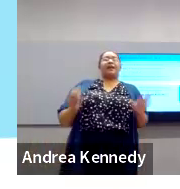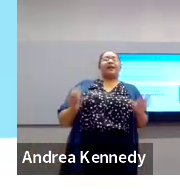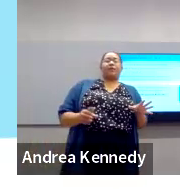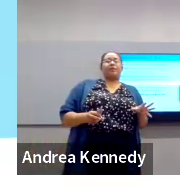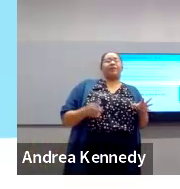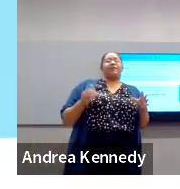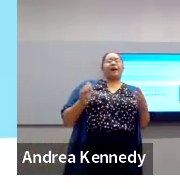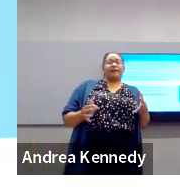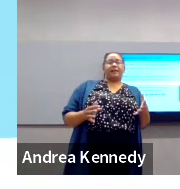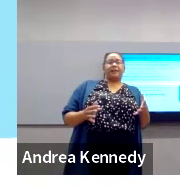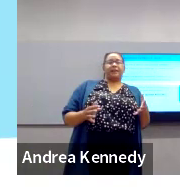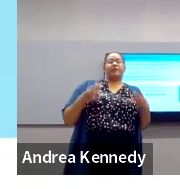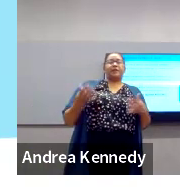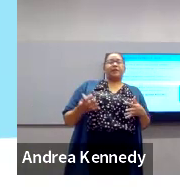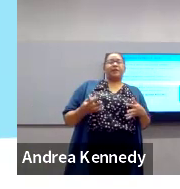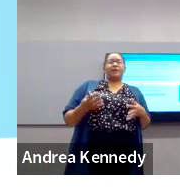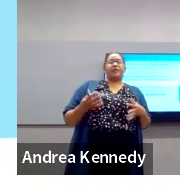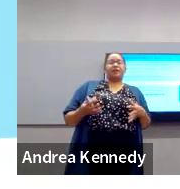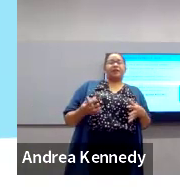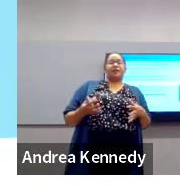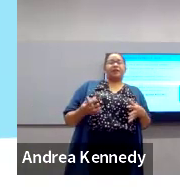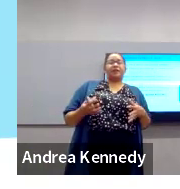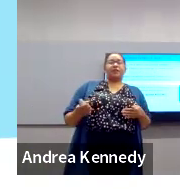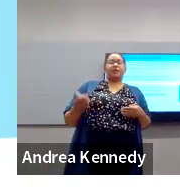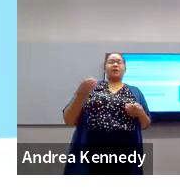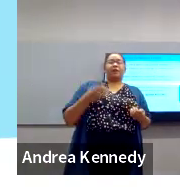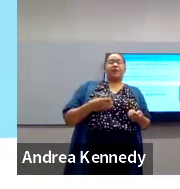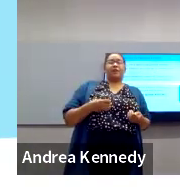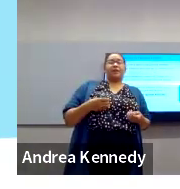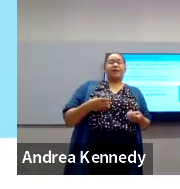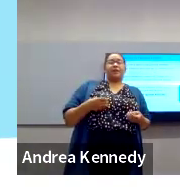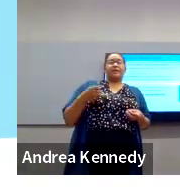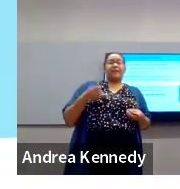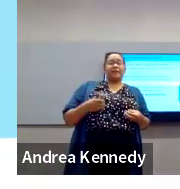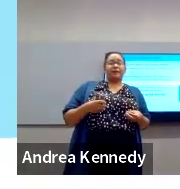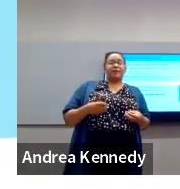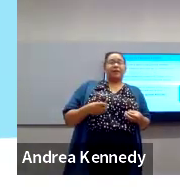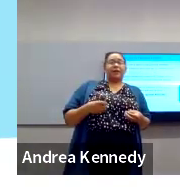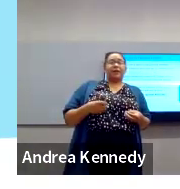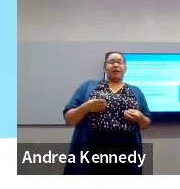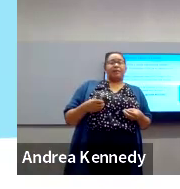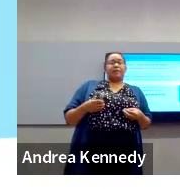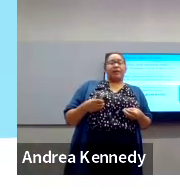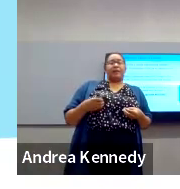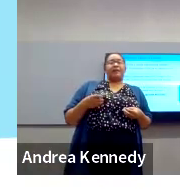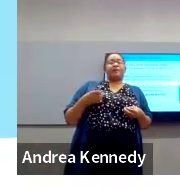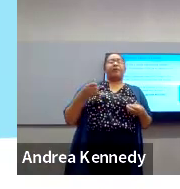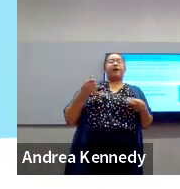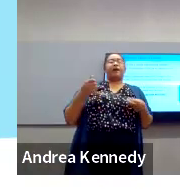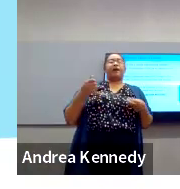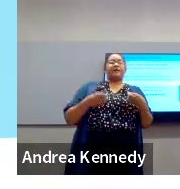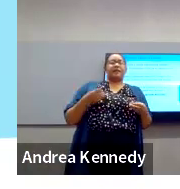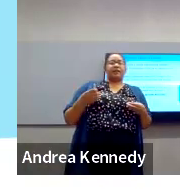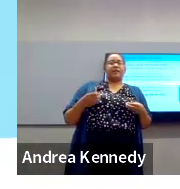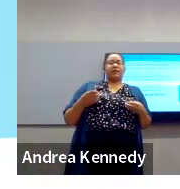So your landlord will be filing a utility adjustment petition with the city. And